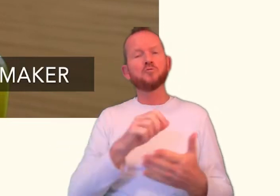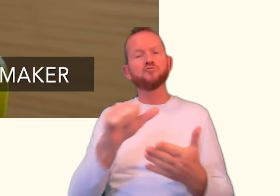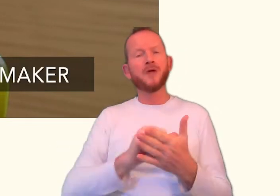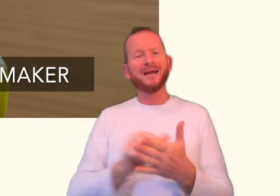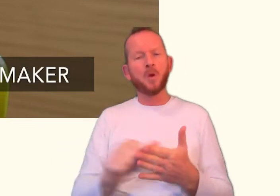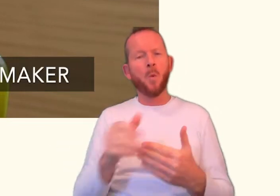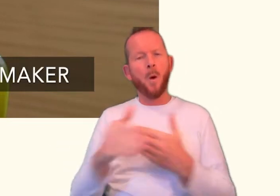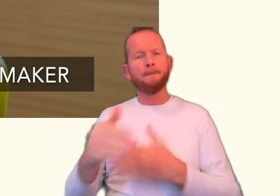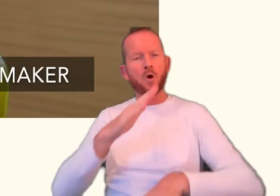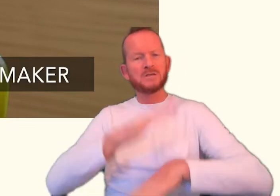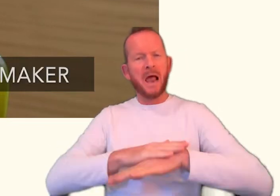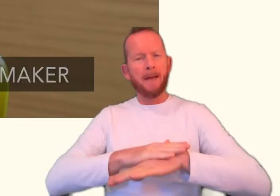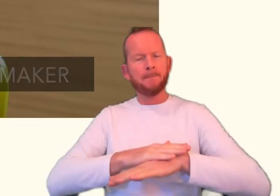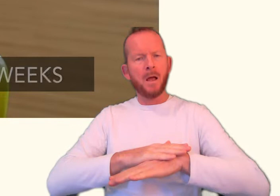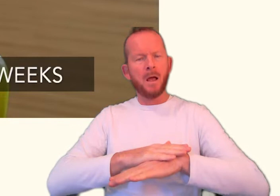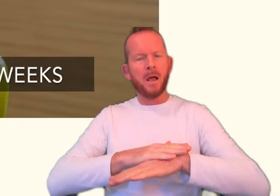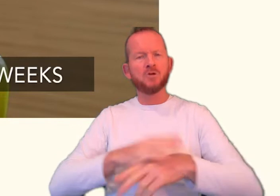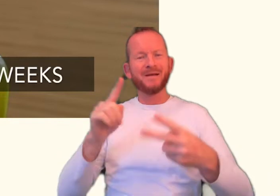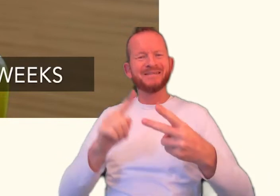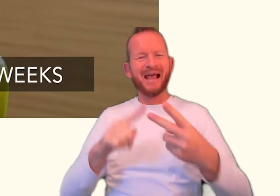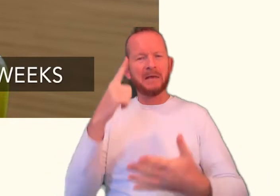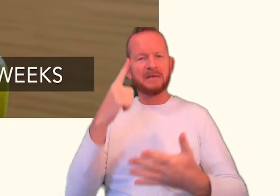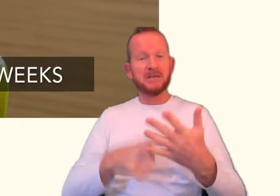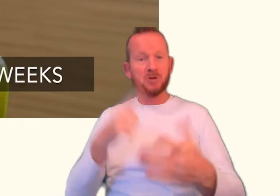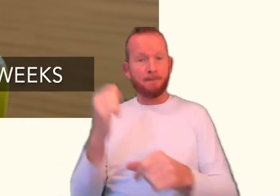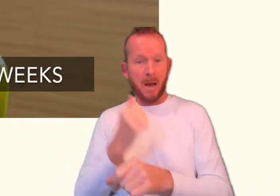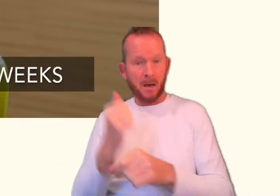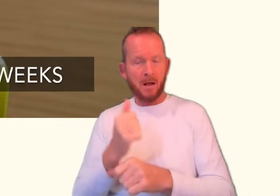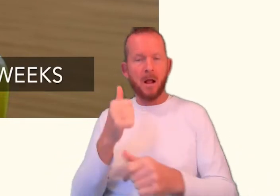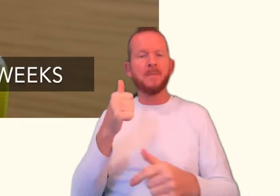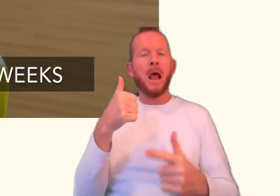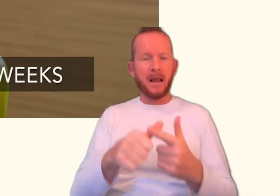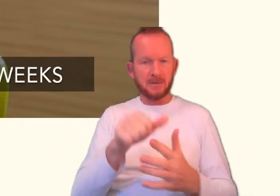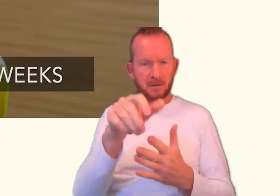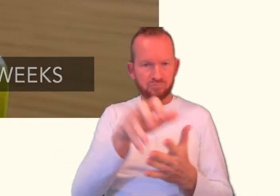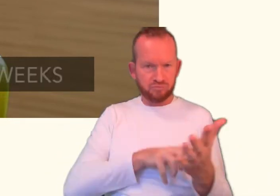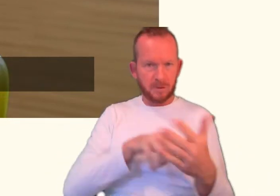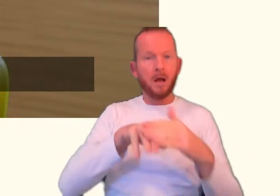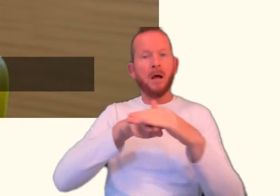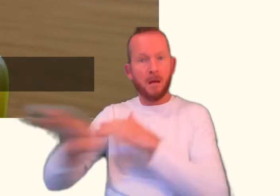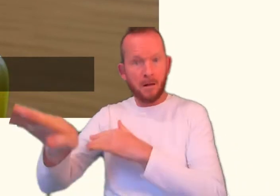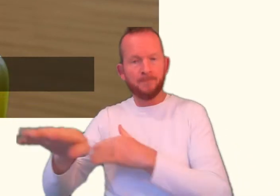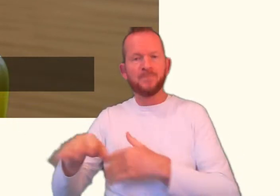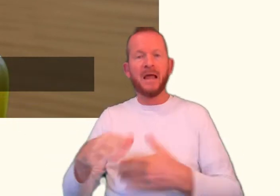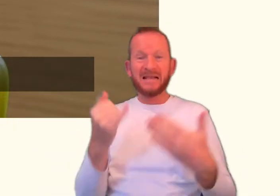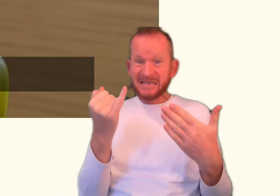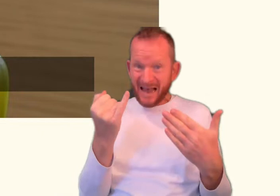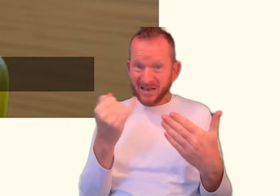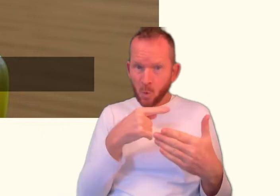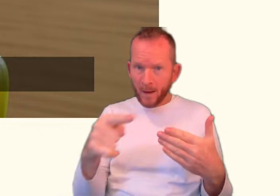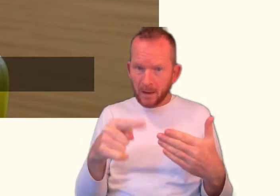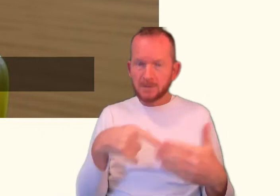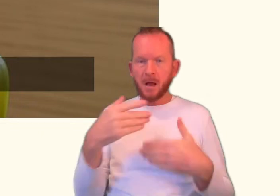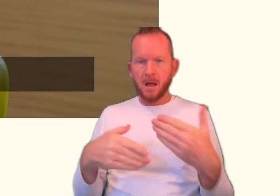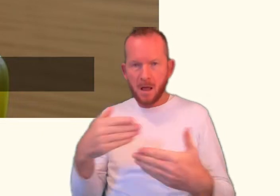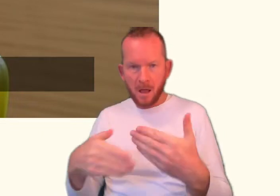time to a second decision maker. So we done that again. But it took 6 weeks. And